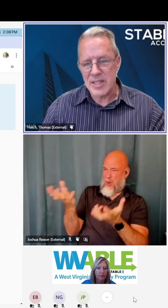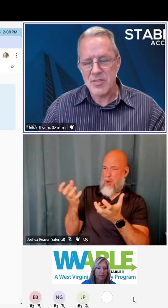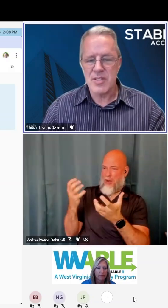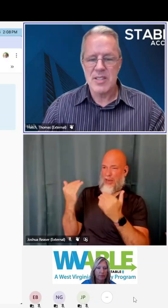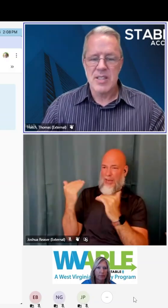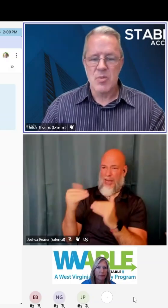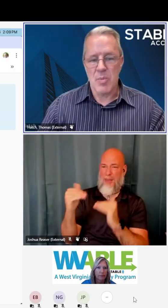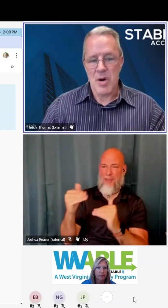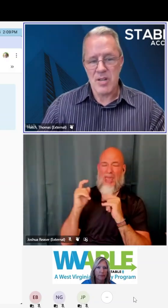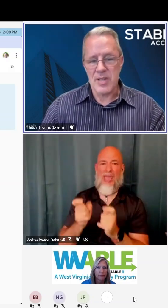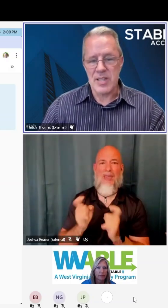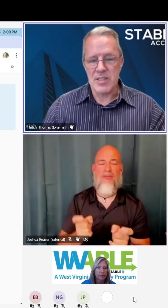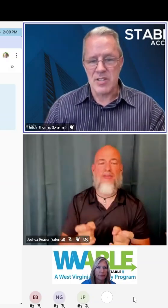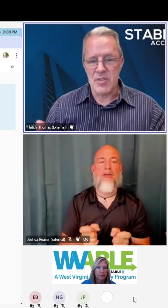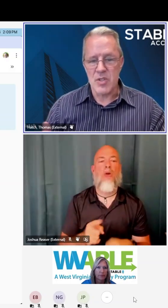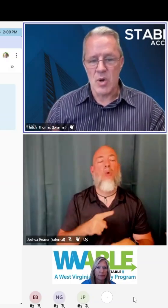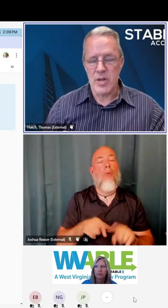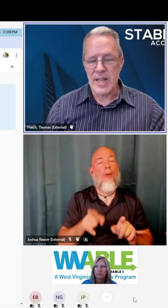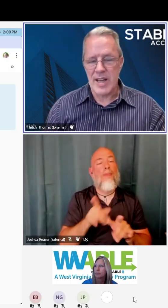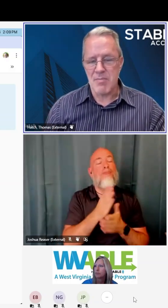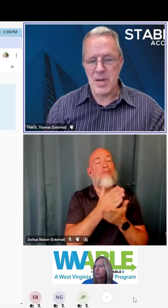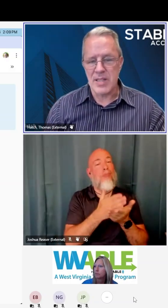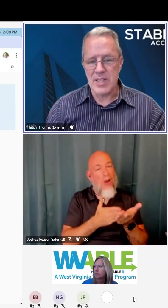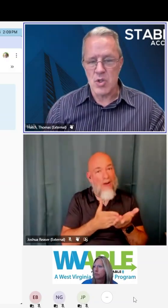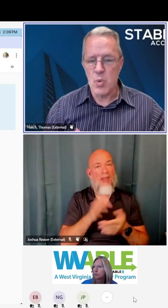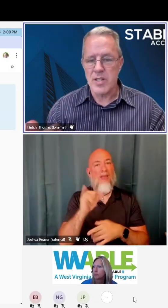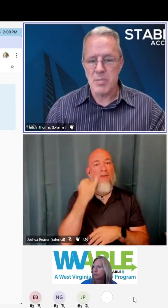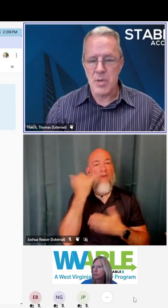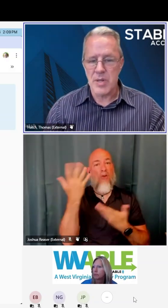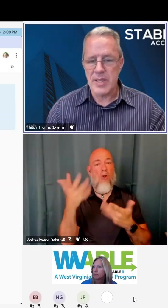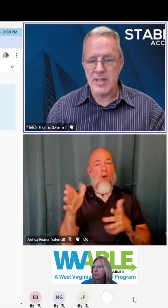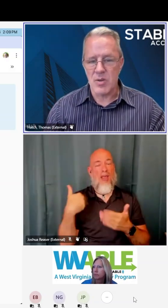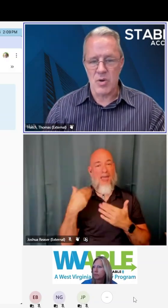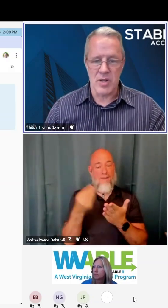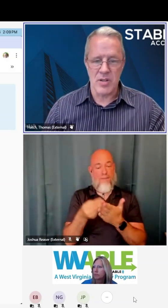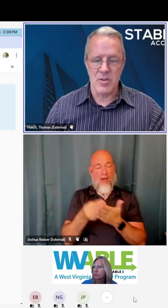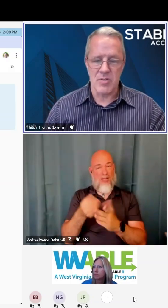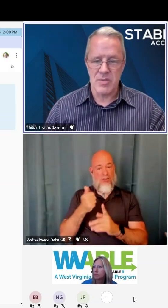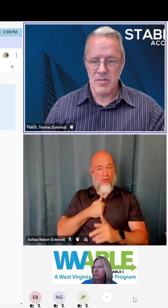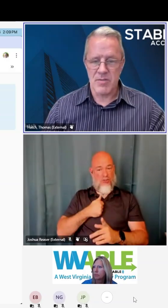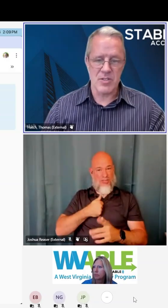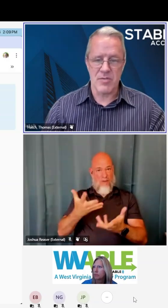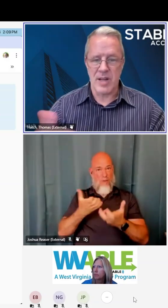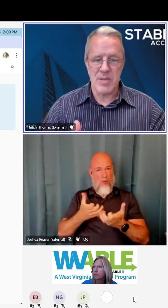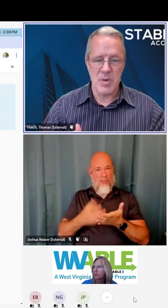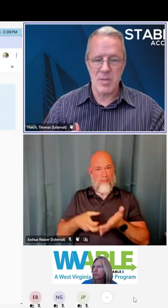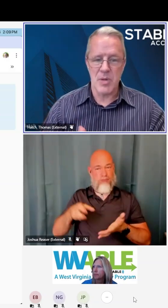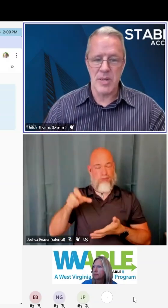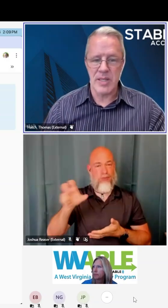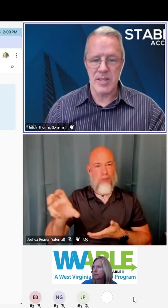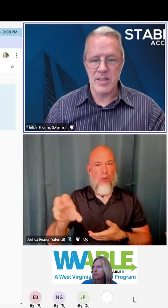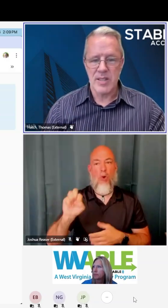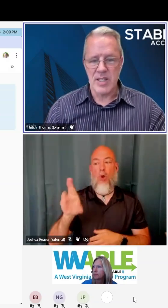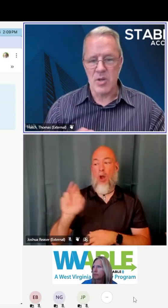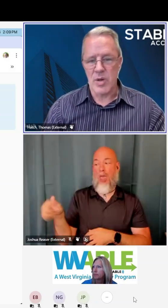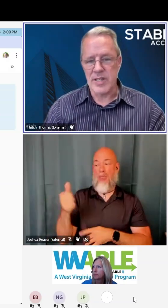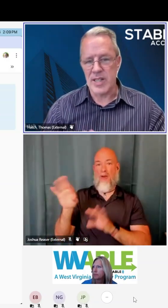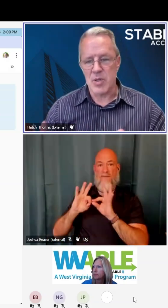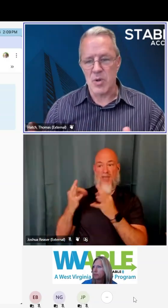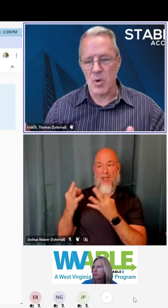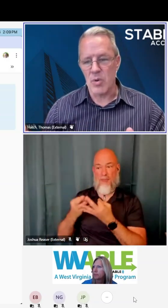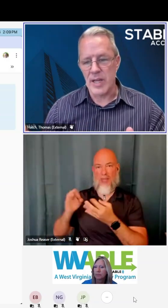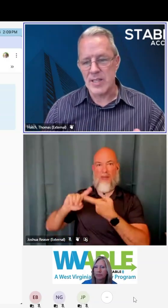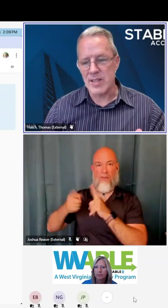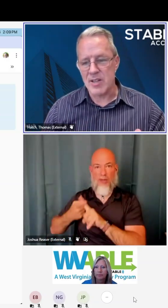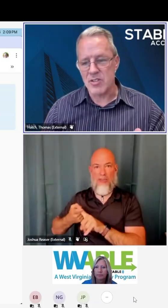you in gifts? Well, part of it is if you already have money that you want to put in or other friends or family want to put in, you don't want to